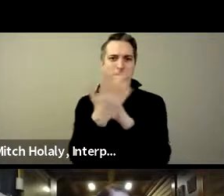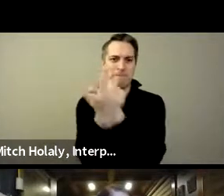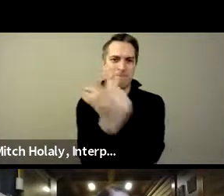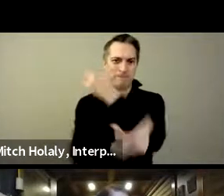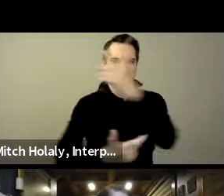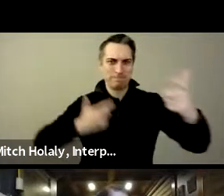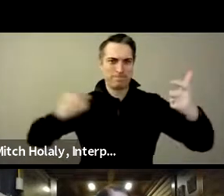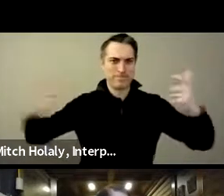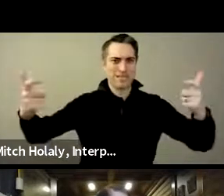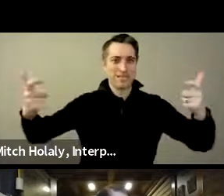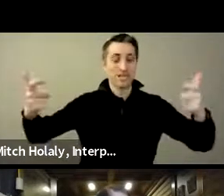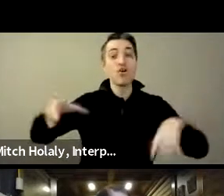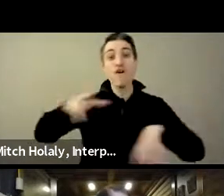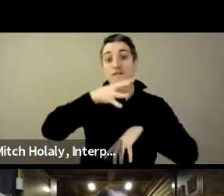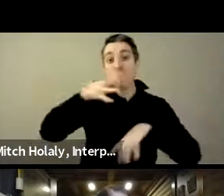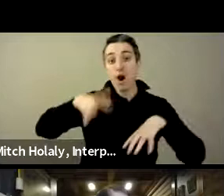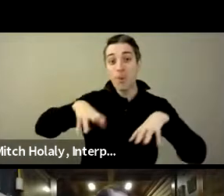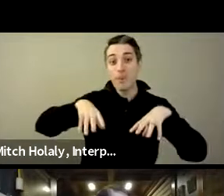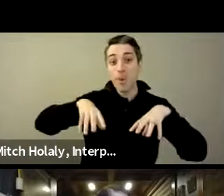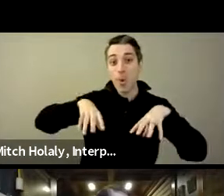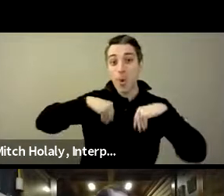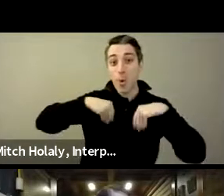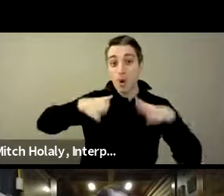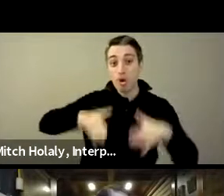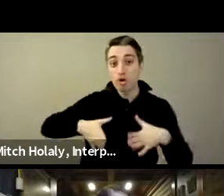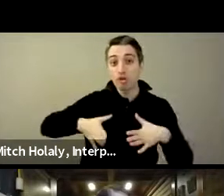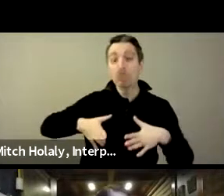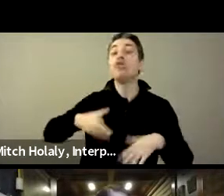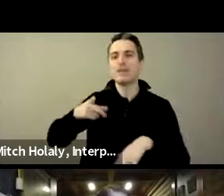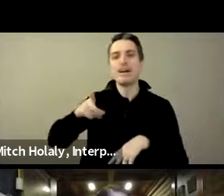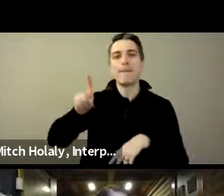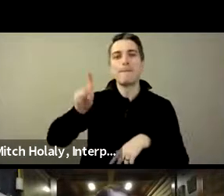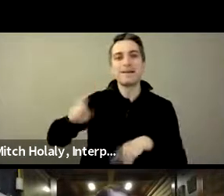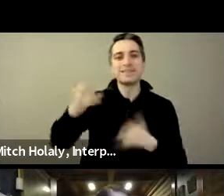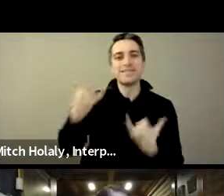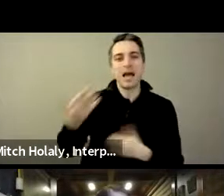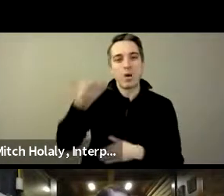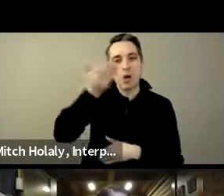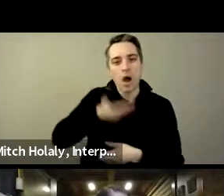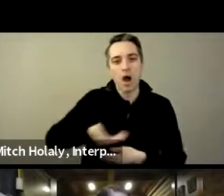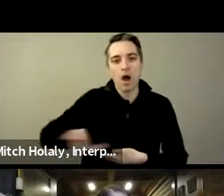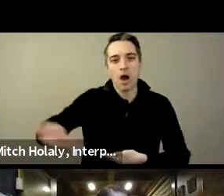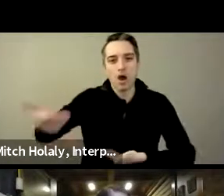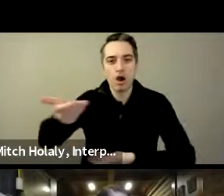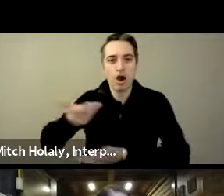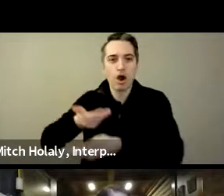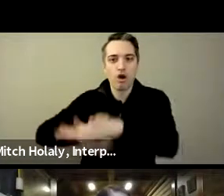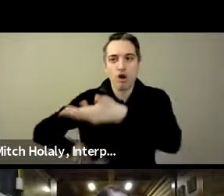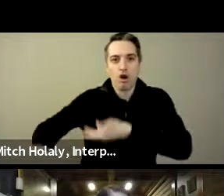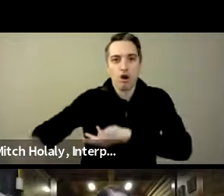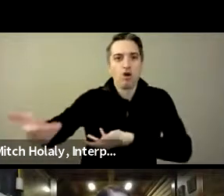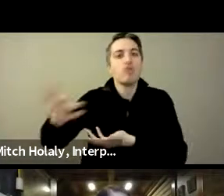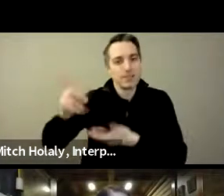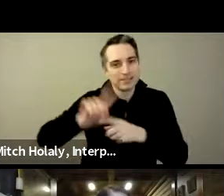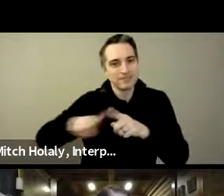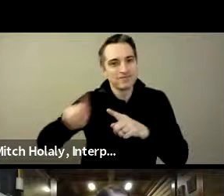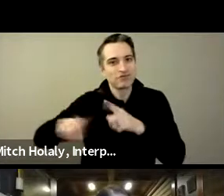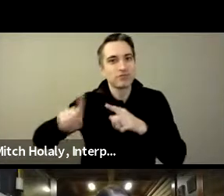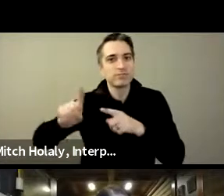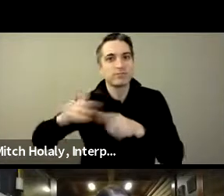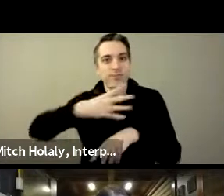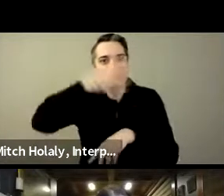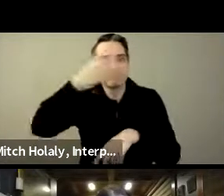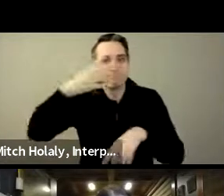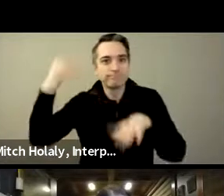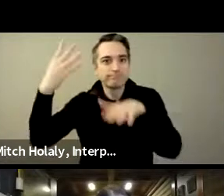those farm owners have to hire immigrant labor to help them operate them. Now, many of those immigrants